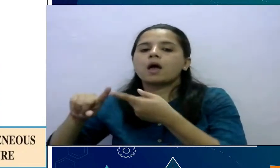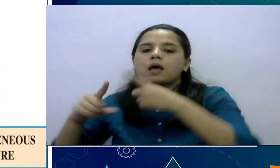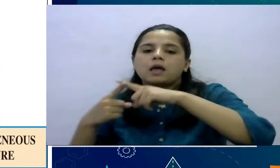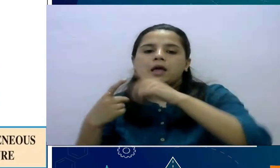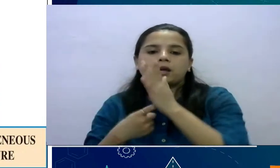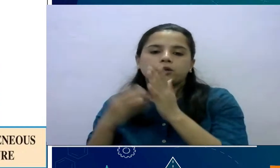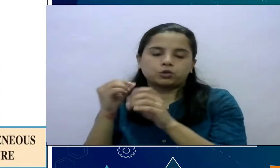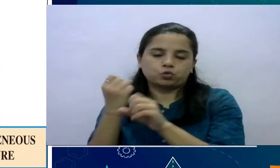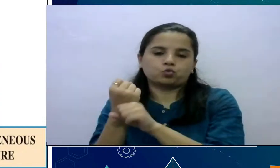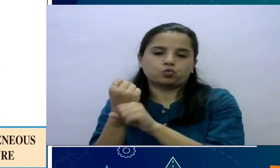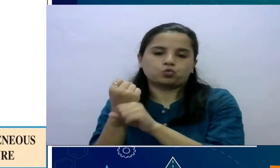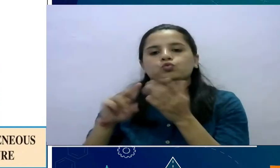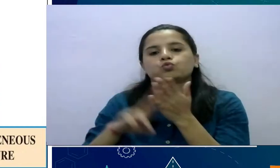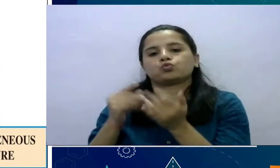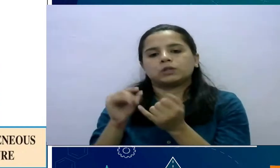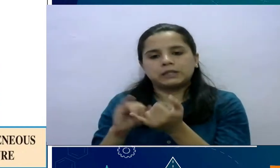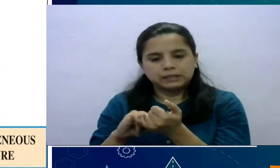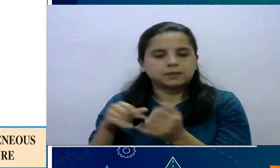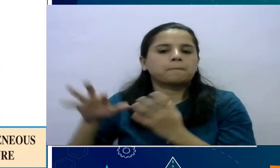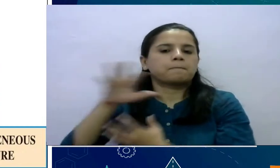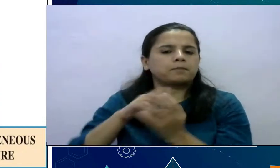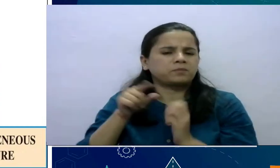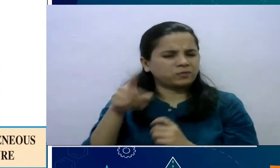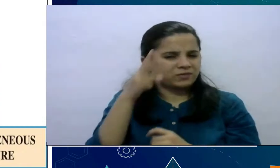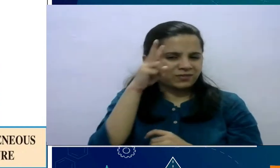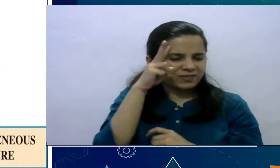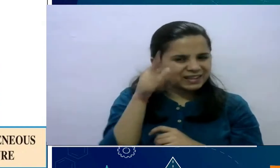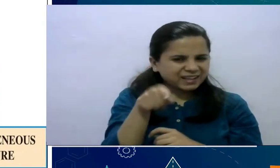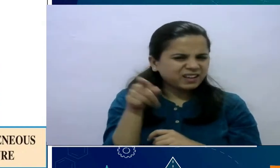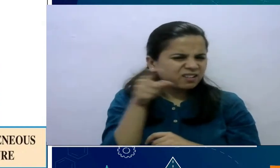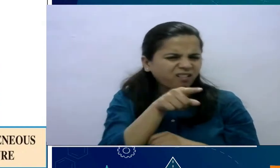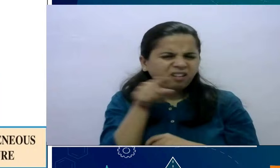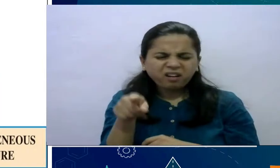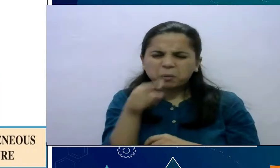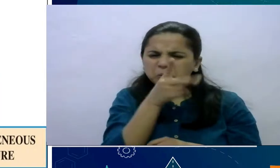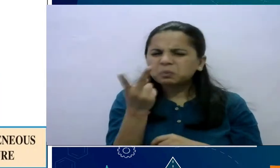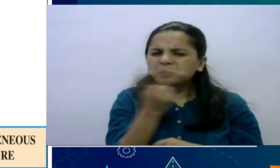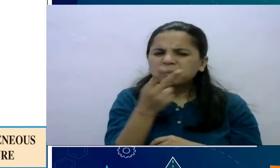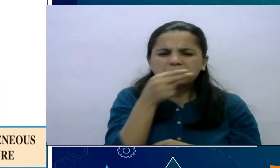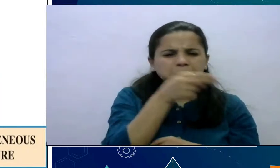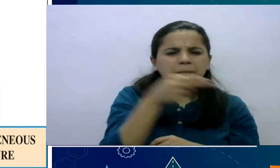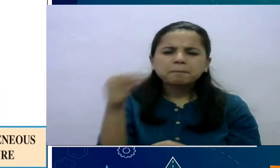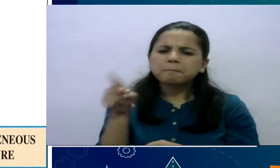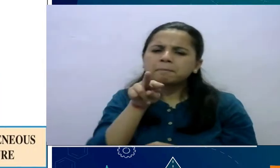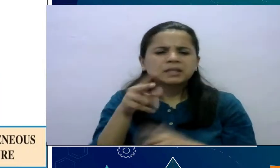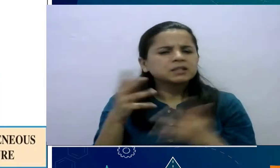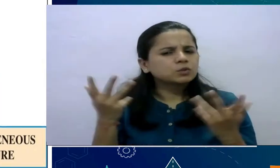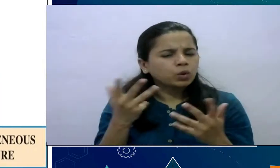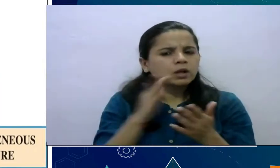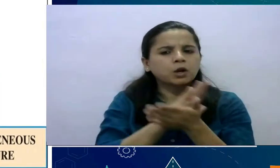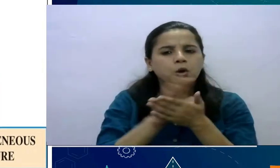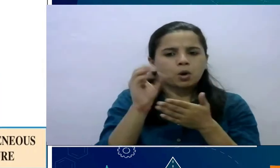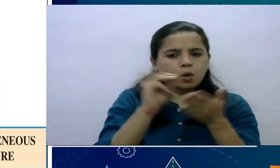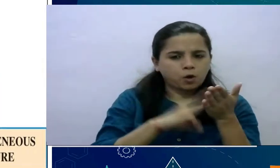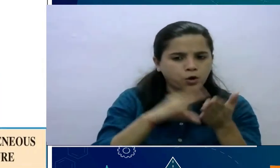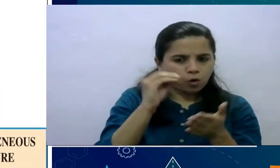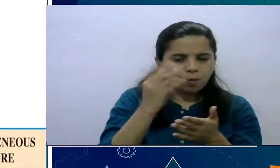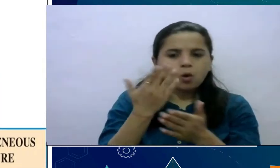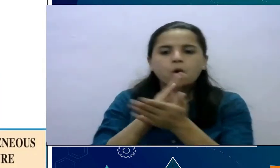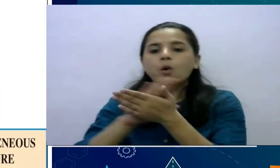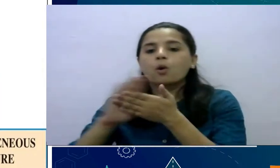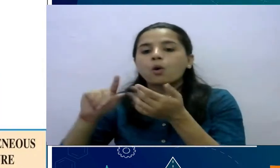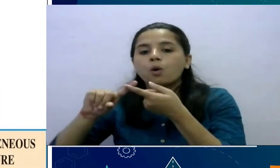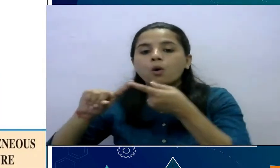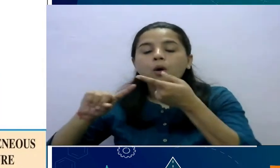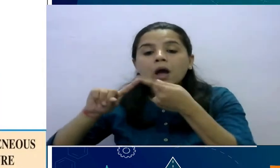Now, you would be wondering, what is this homogeneous mixture? What is this heterogeneous mixture? Because these terms are very new to you.